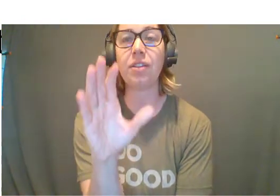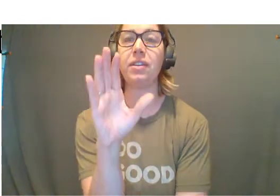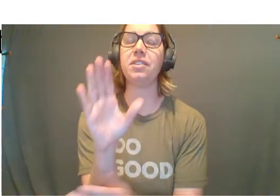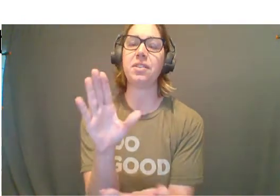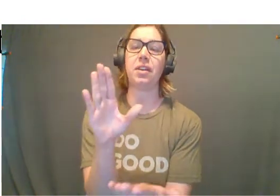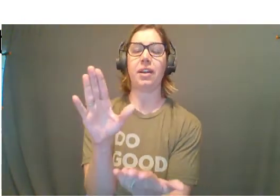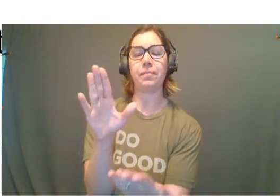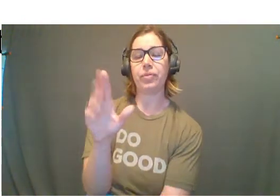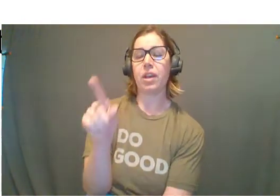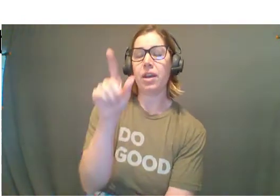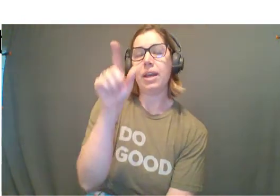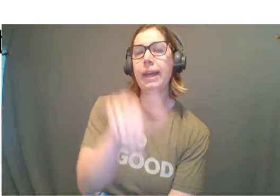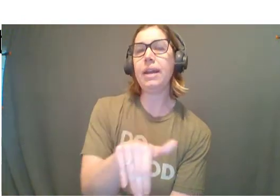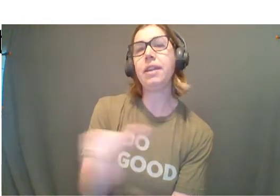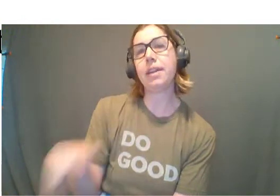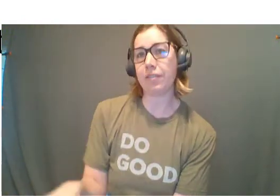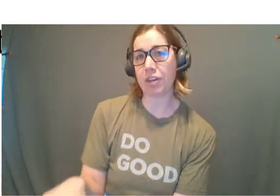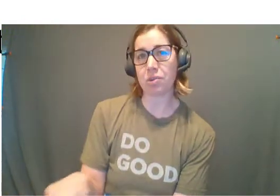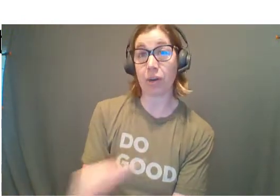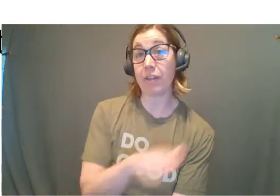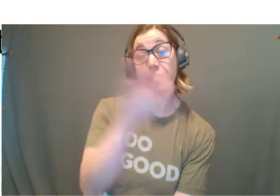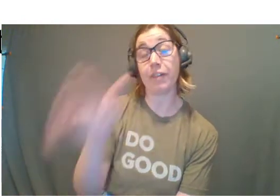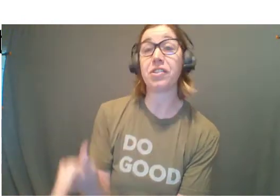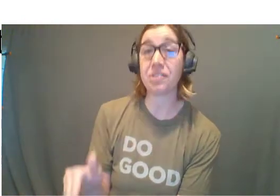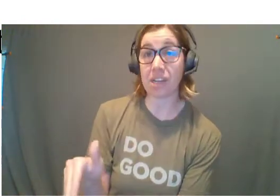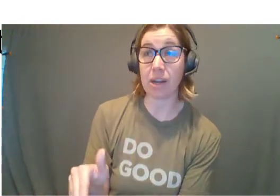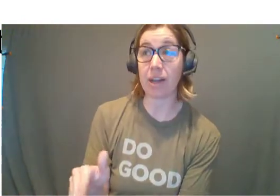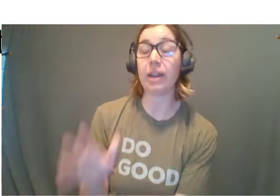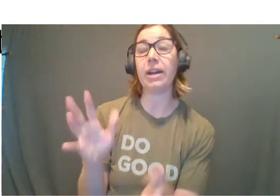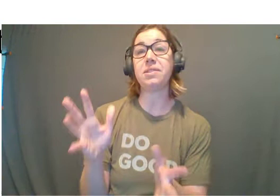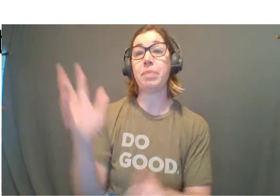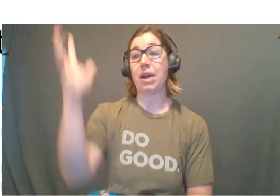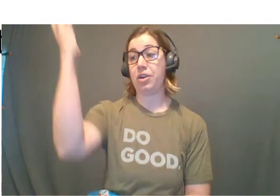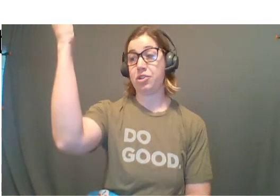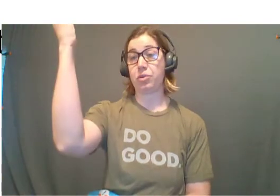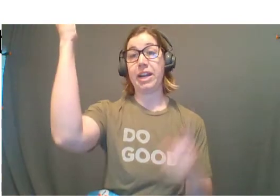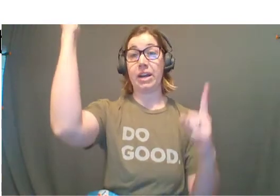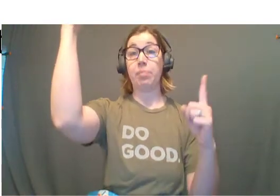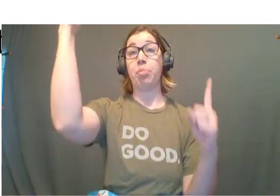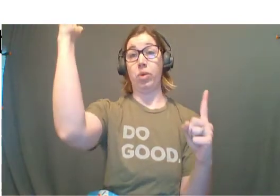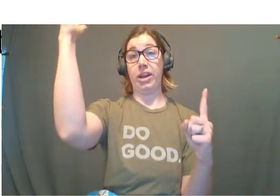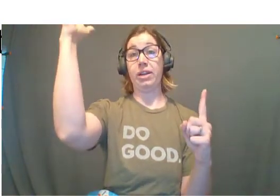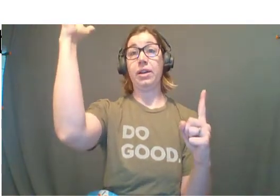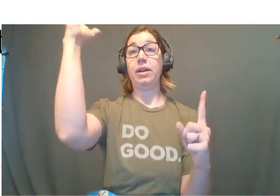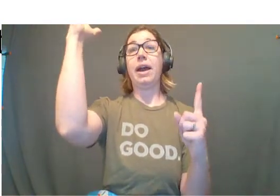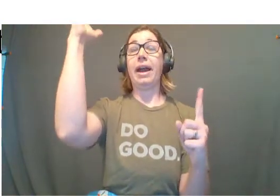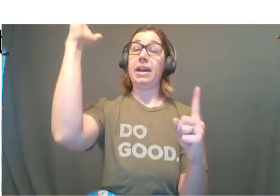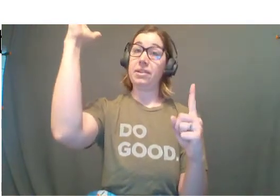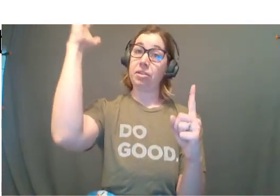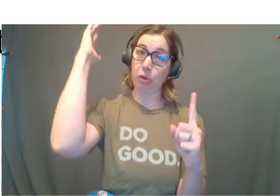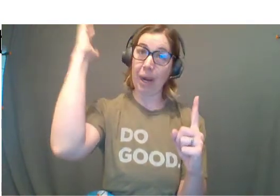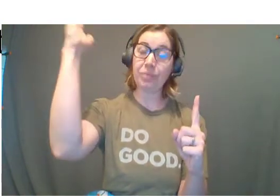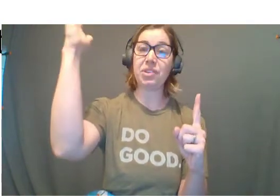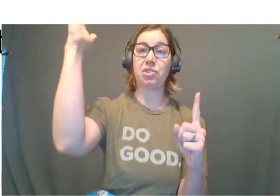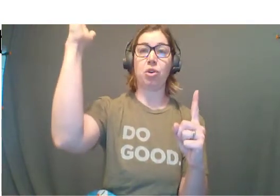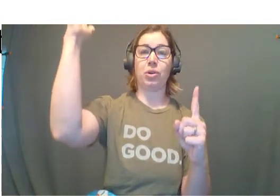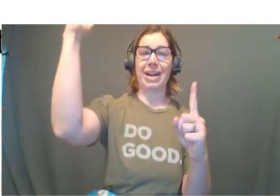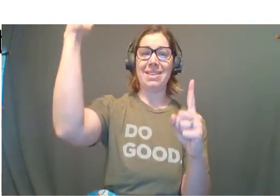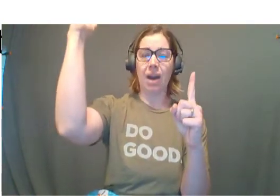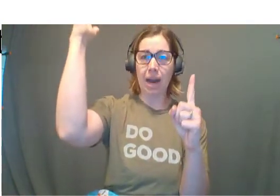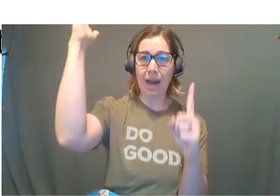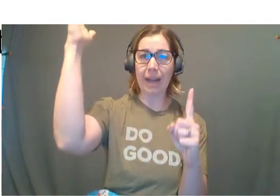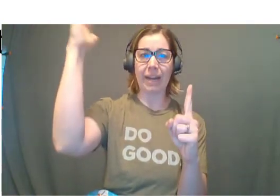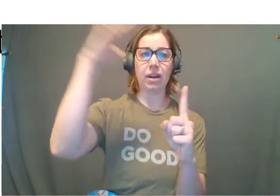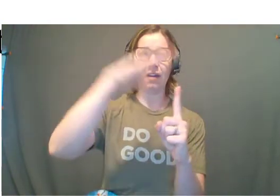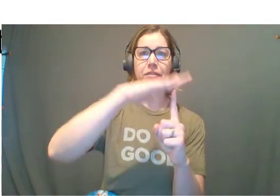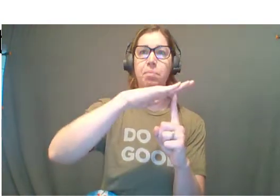emotion. Here's the thing. In the giving tree, if you've ever seen it, it is about a tree and a boy. And throughout the story,